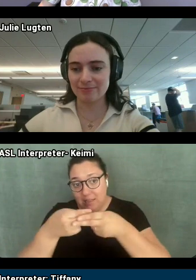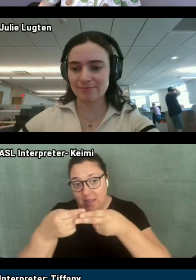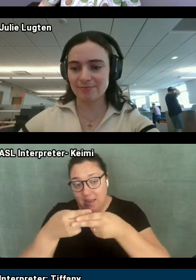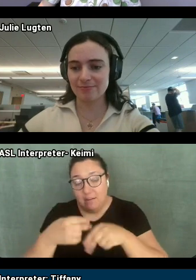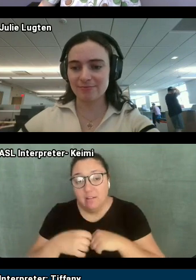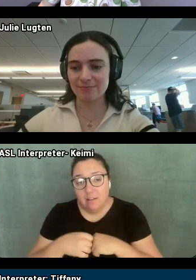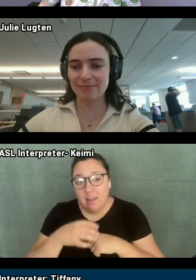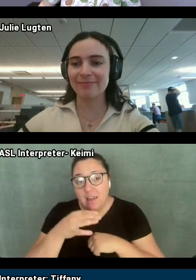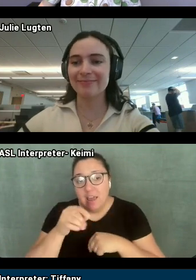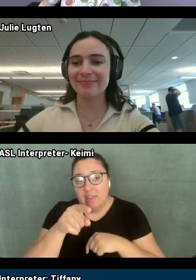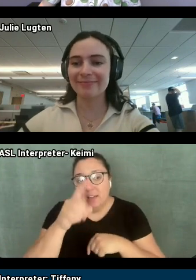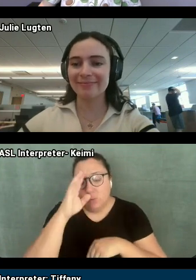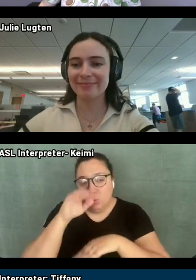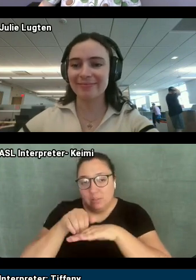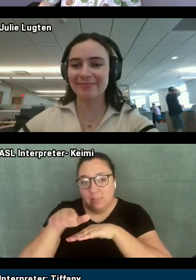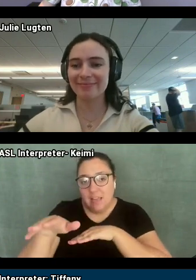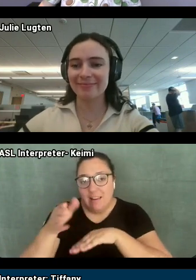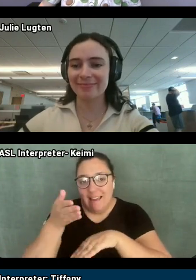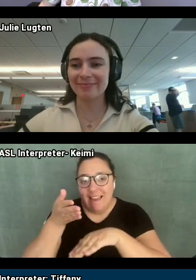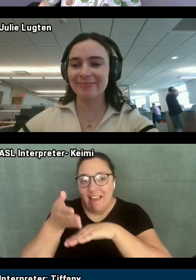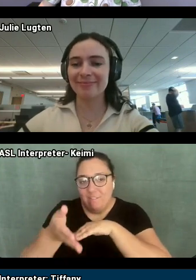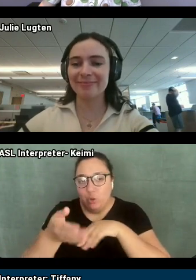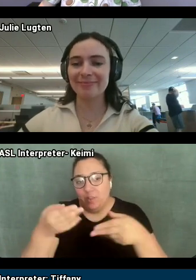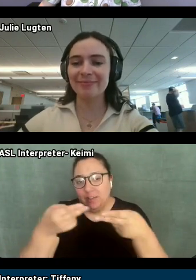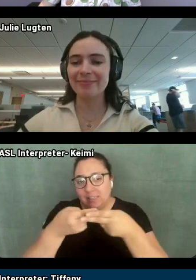deck will be sent out after the presentation.